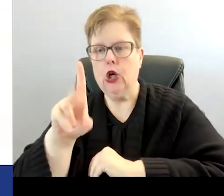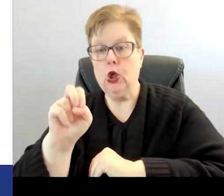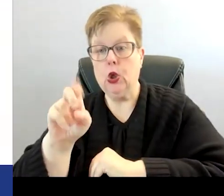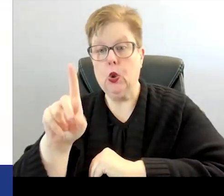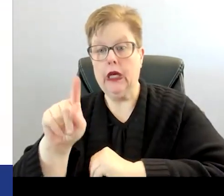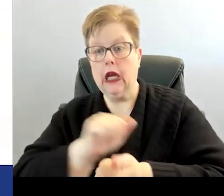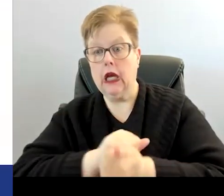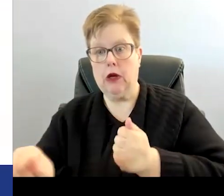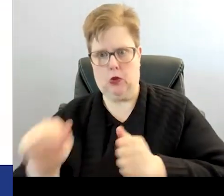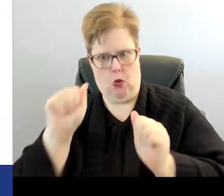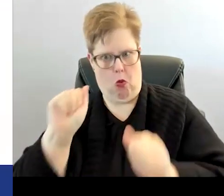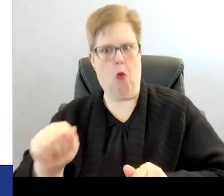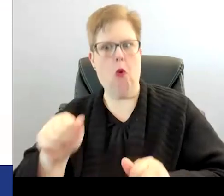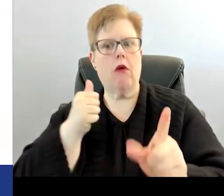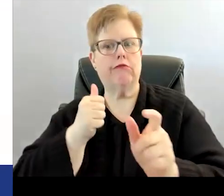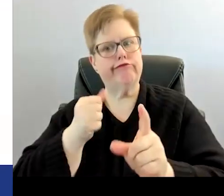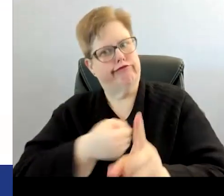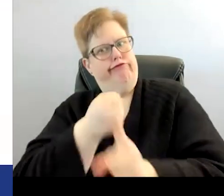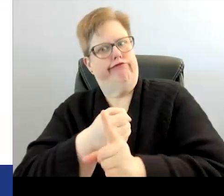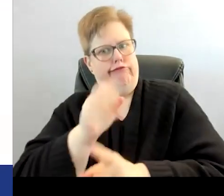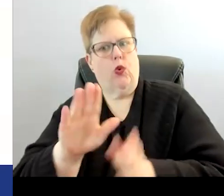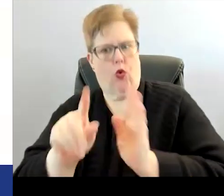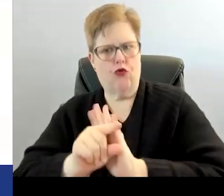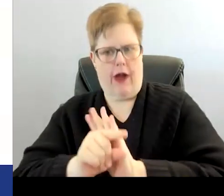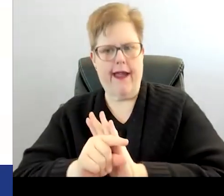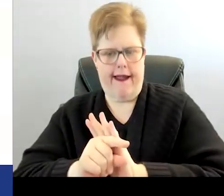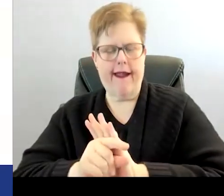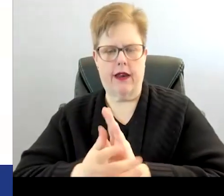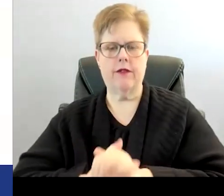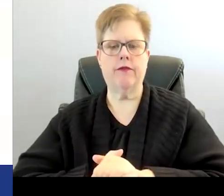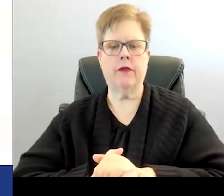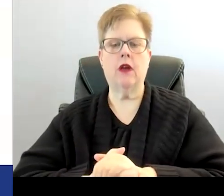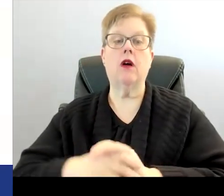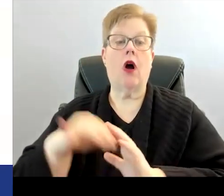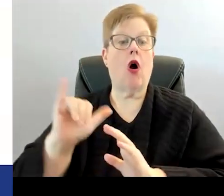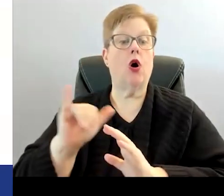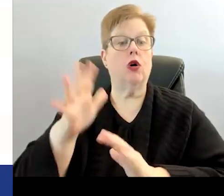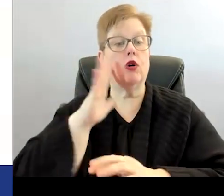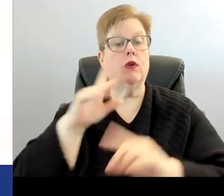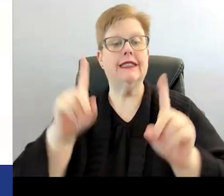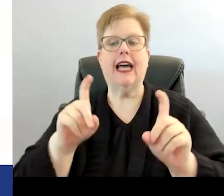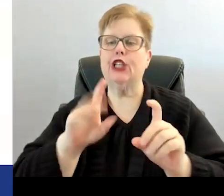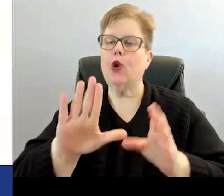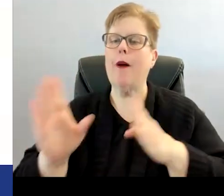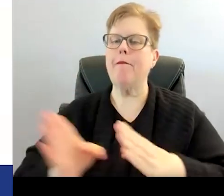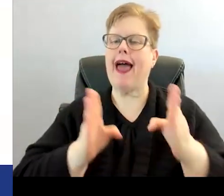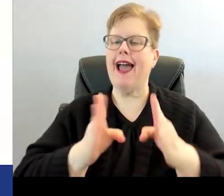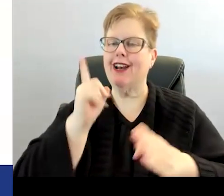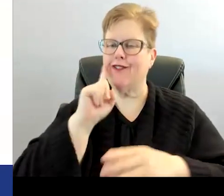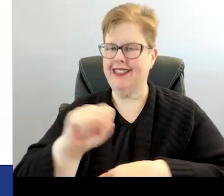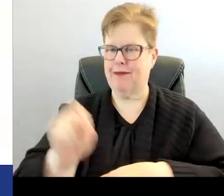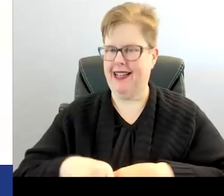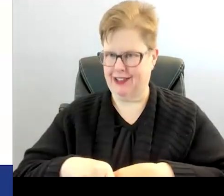passes, that could impact your grade. And you'll get to test your plan for the semester. So part of why we've